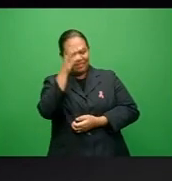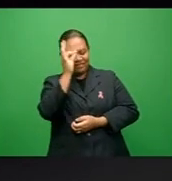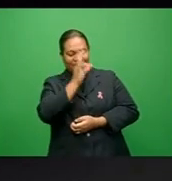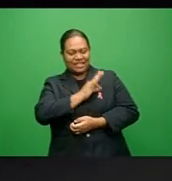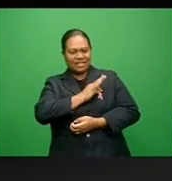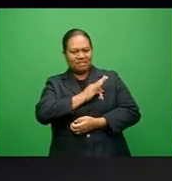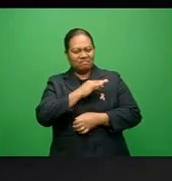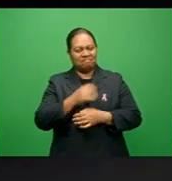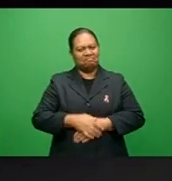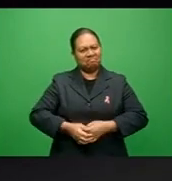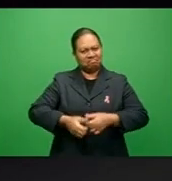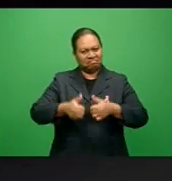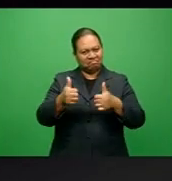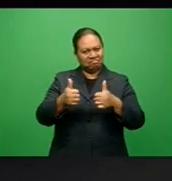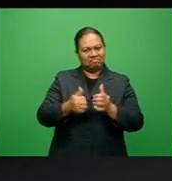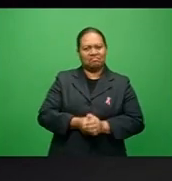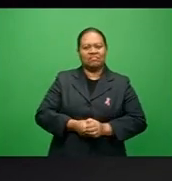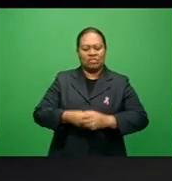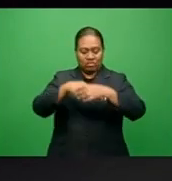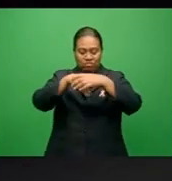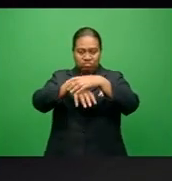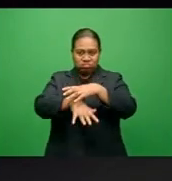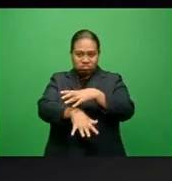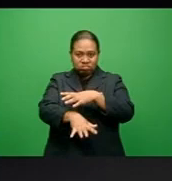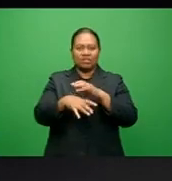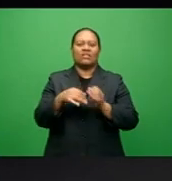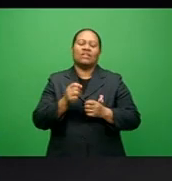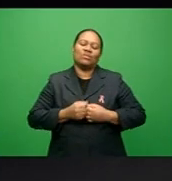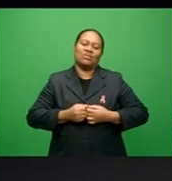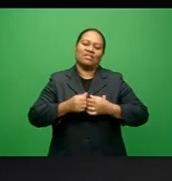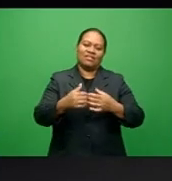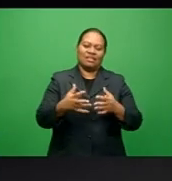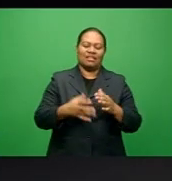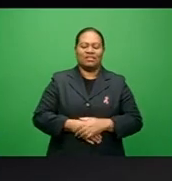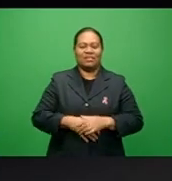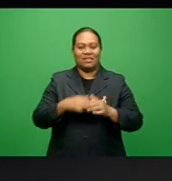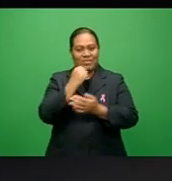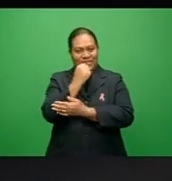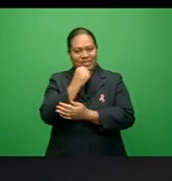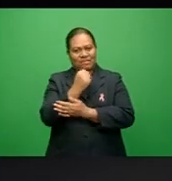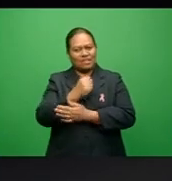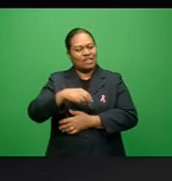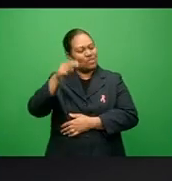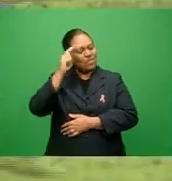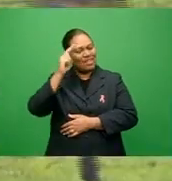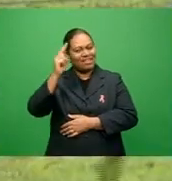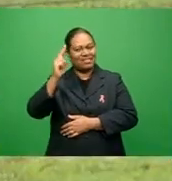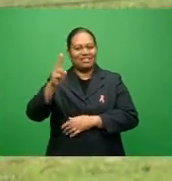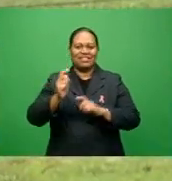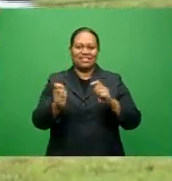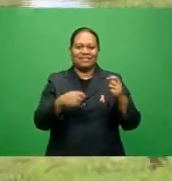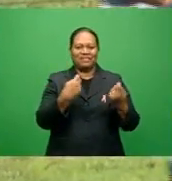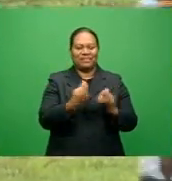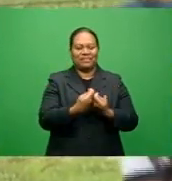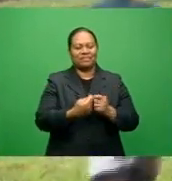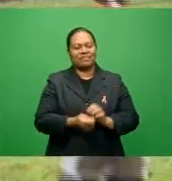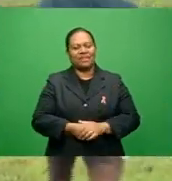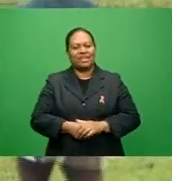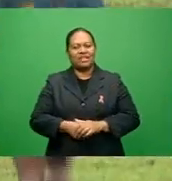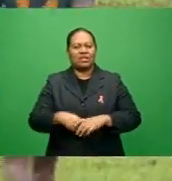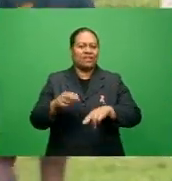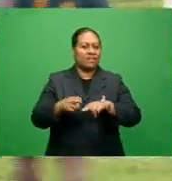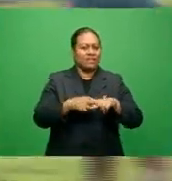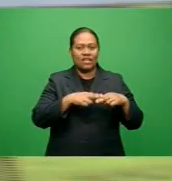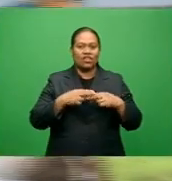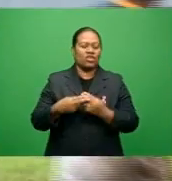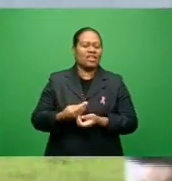very vital for the development of grassroots rugby and for nation building as well. The 13th Fiji Beta Savu Savu